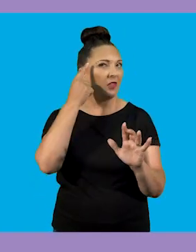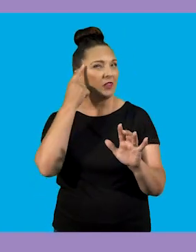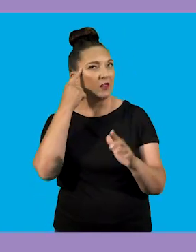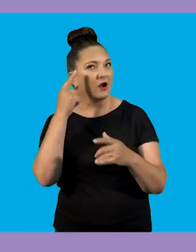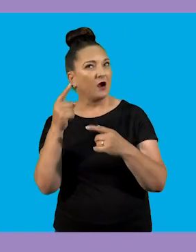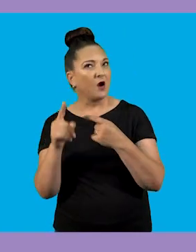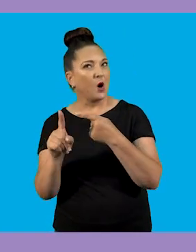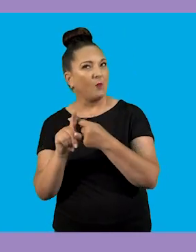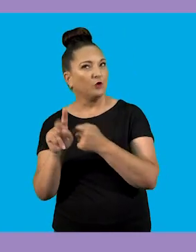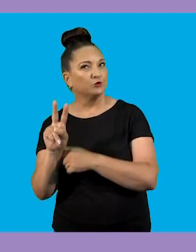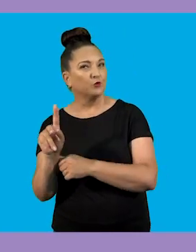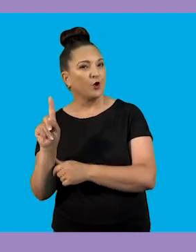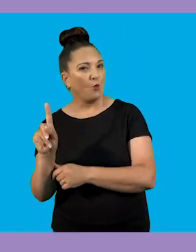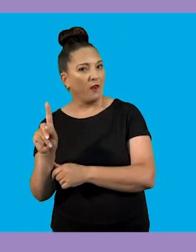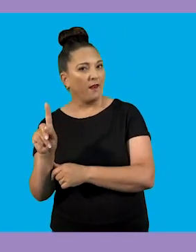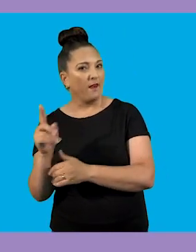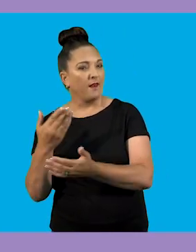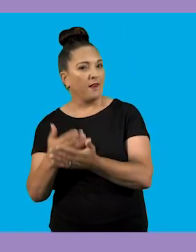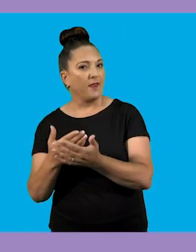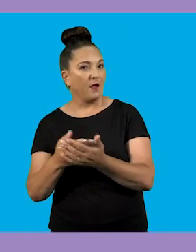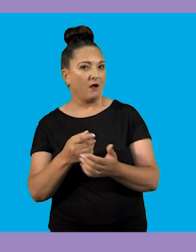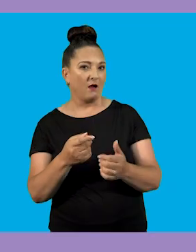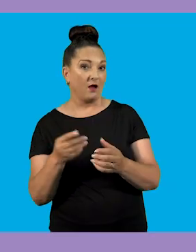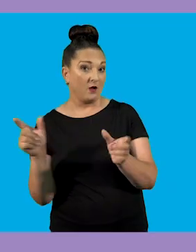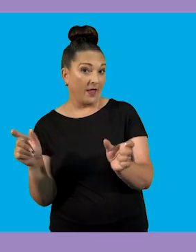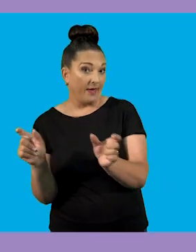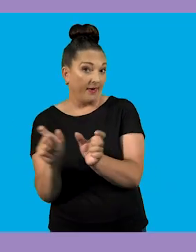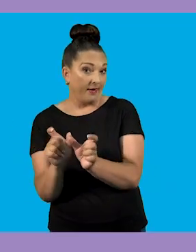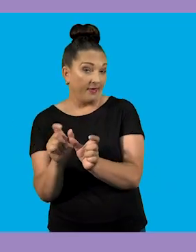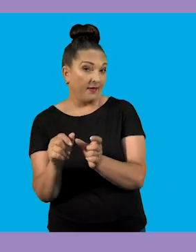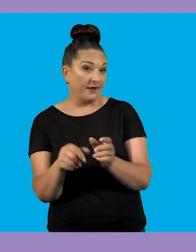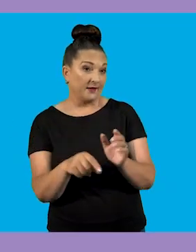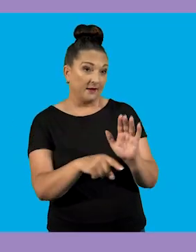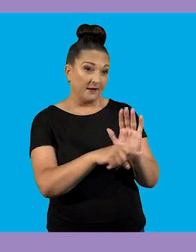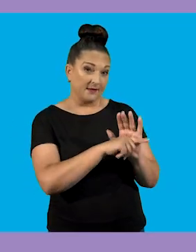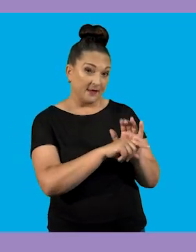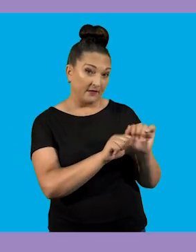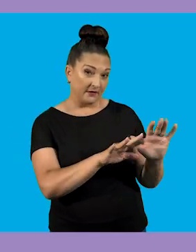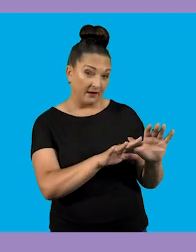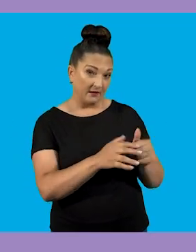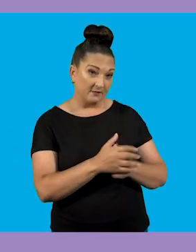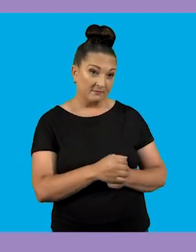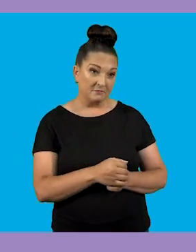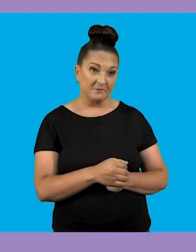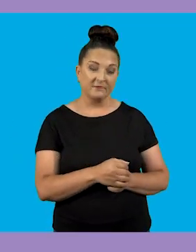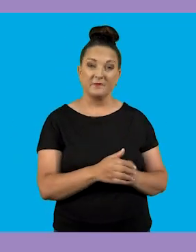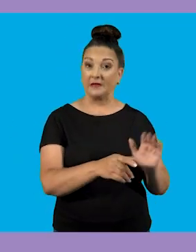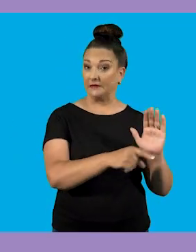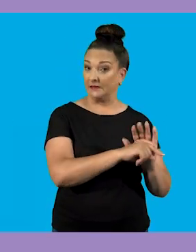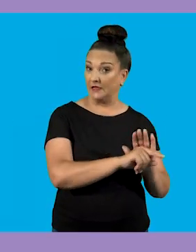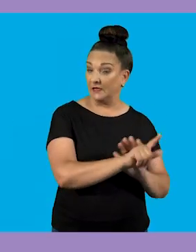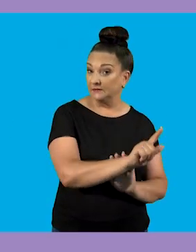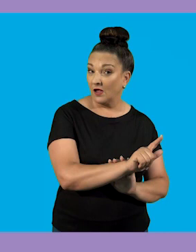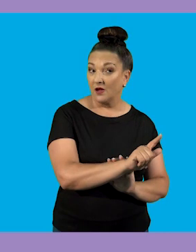the factors of a positive 21 that are going to give us that negative 10 when we add them? If you are thinking of a